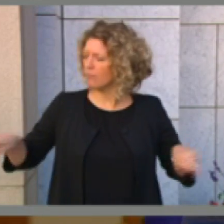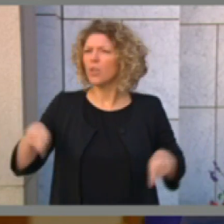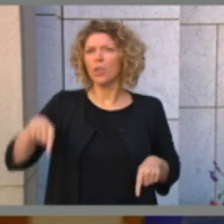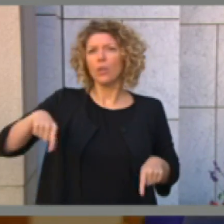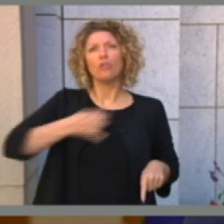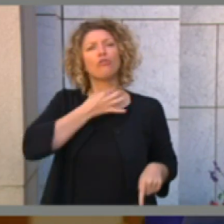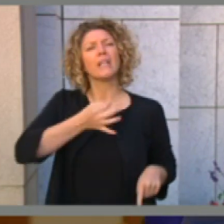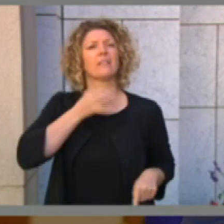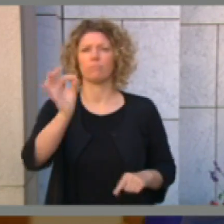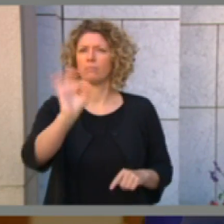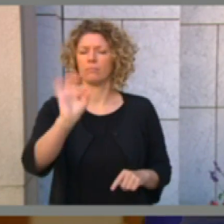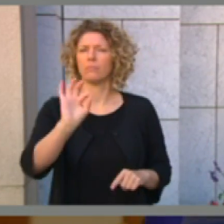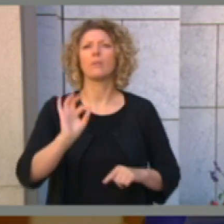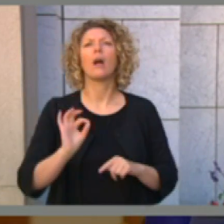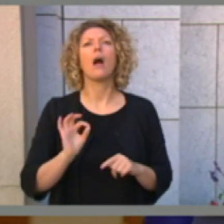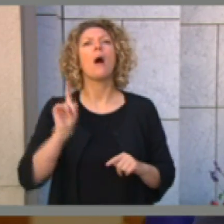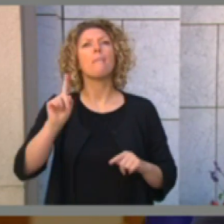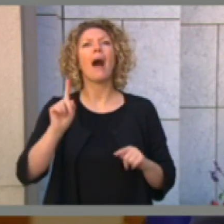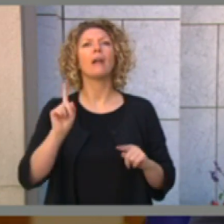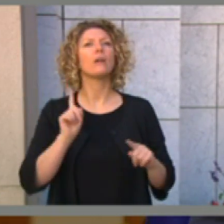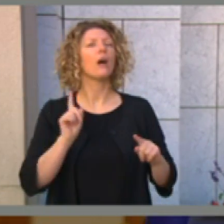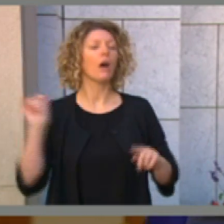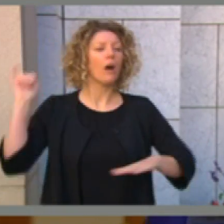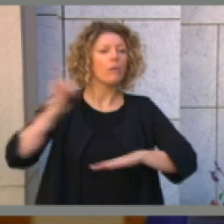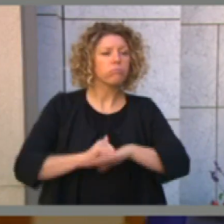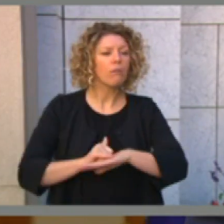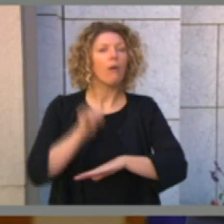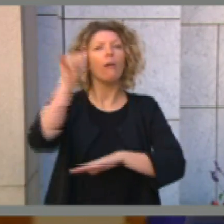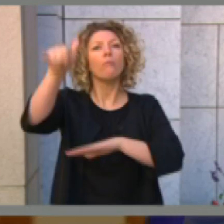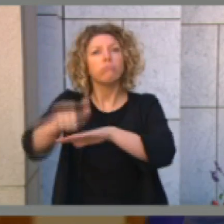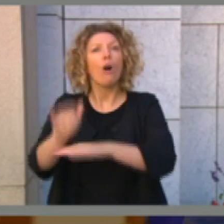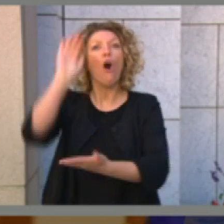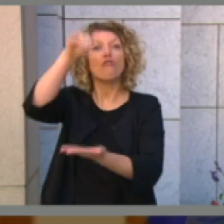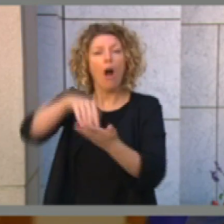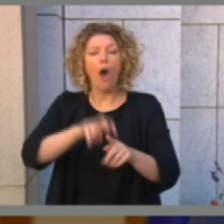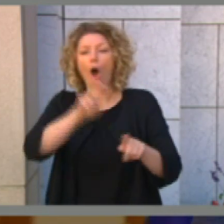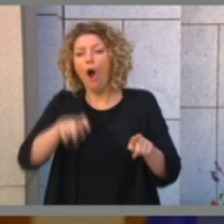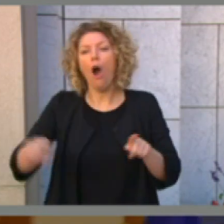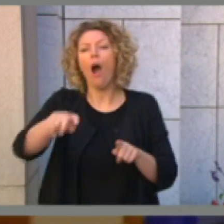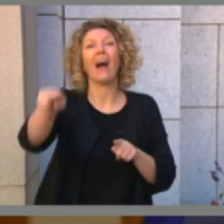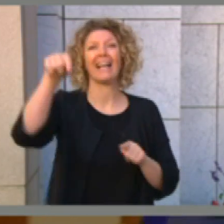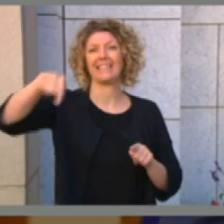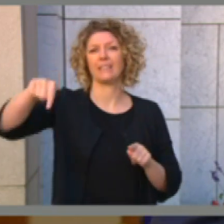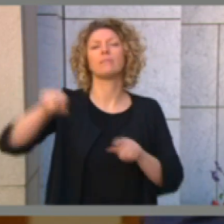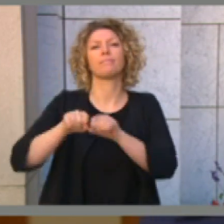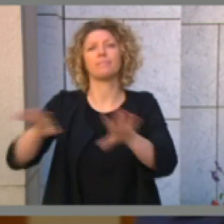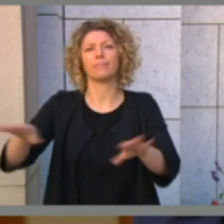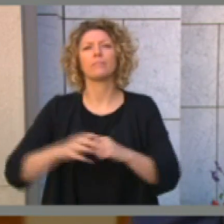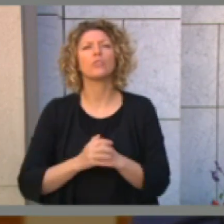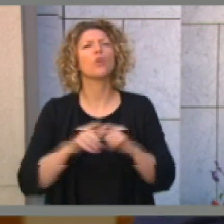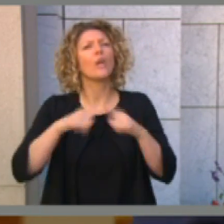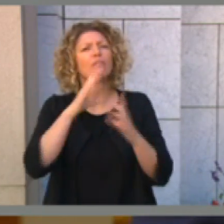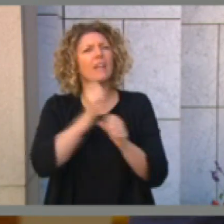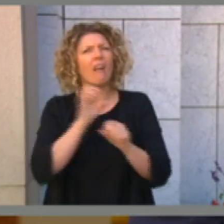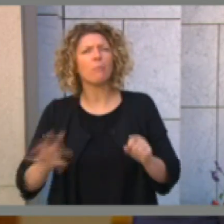risk. The issue is people moving around the country. Now, to that end, the states and territories, working together with their health advisors, there